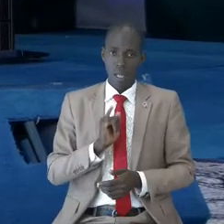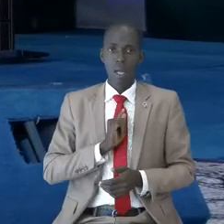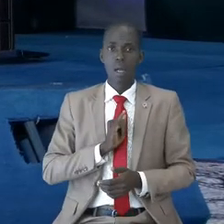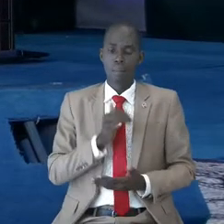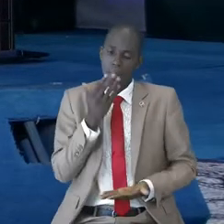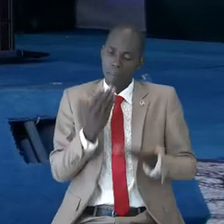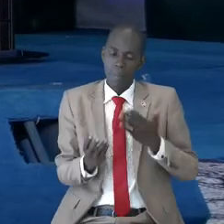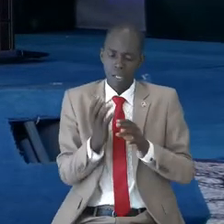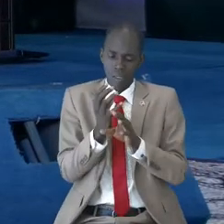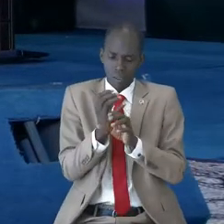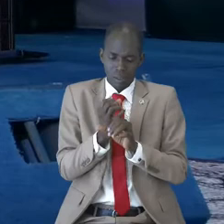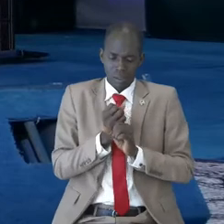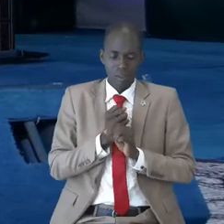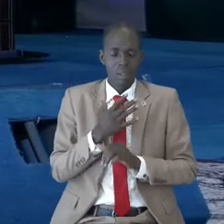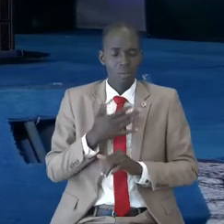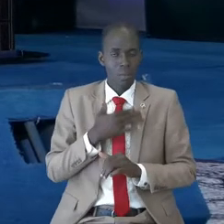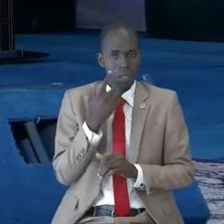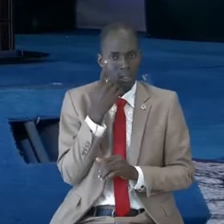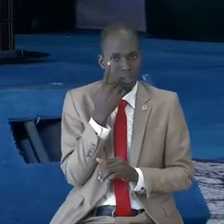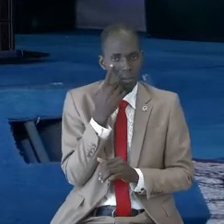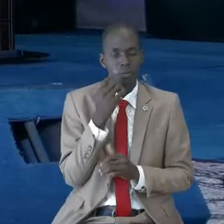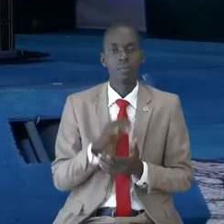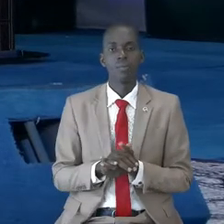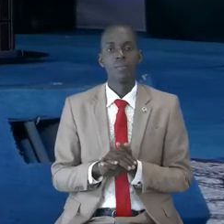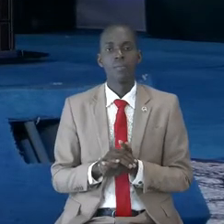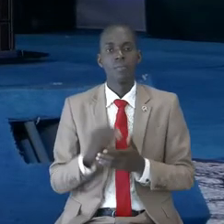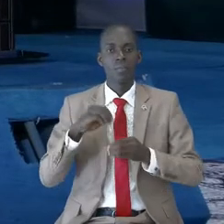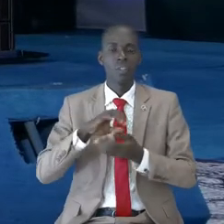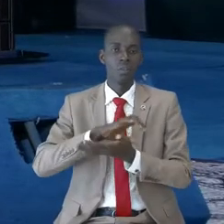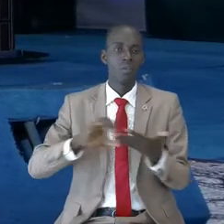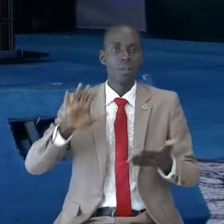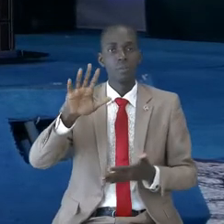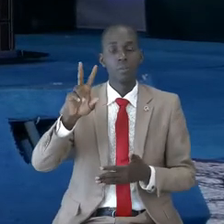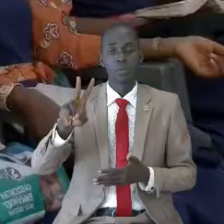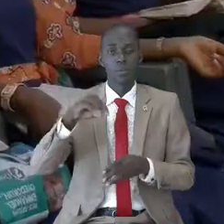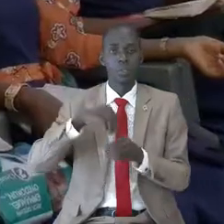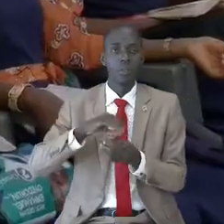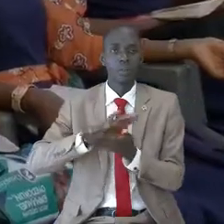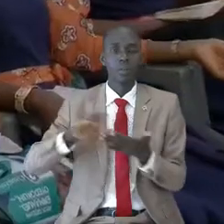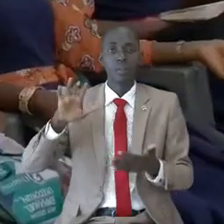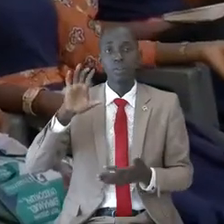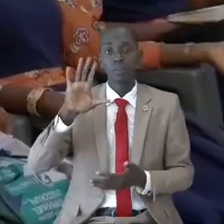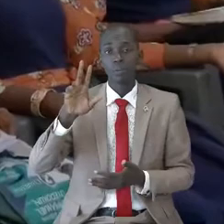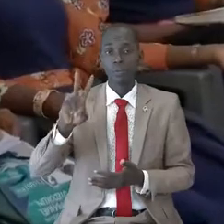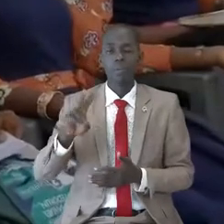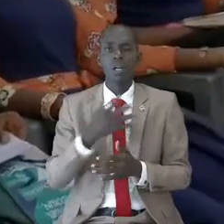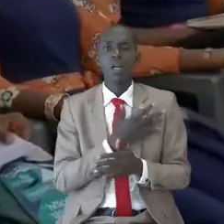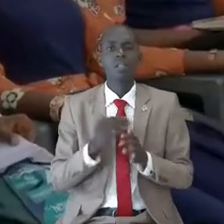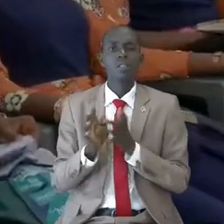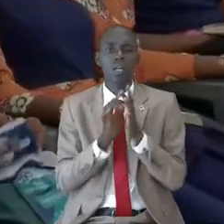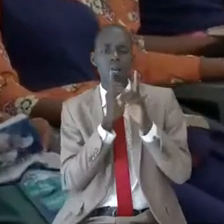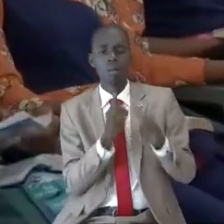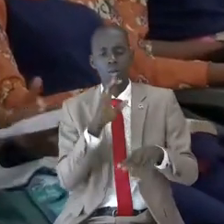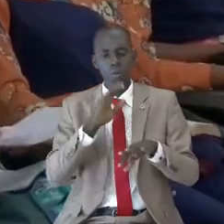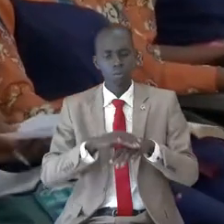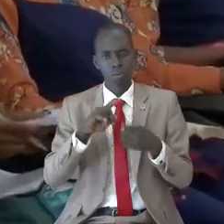might receive my sight. Look at verse 52. In verse 52, and Jesus said unto